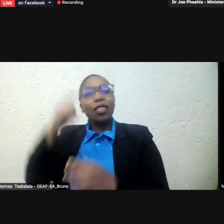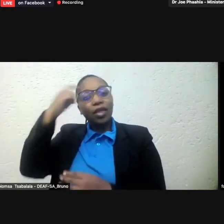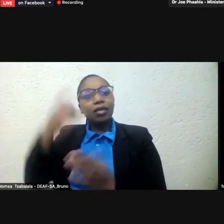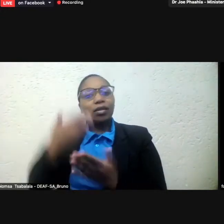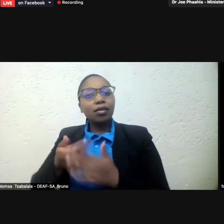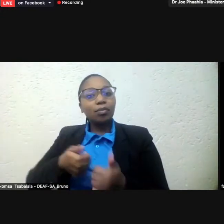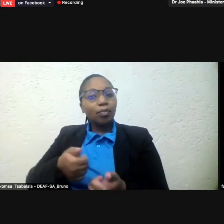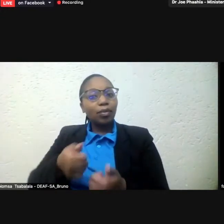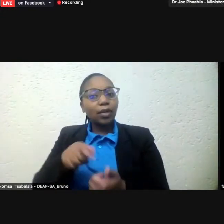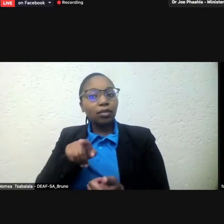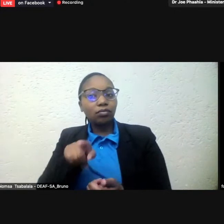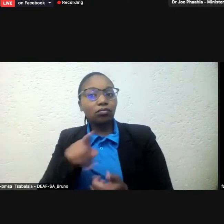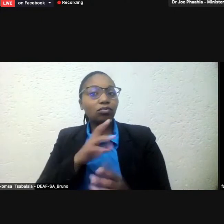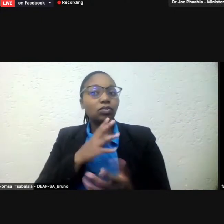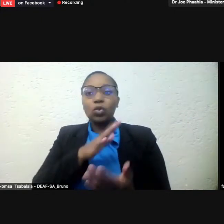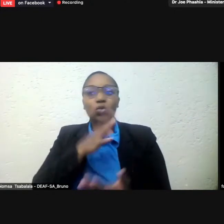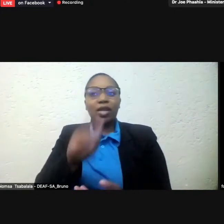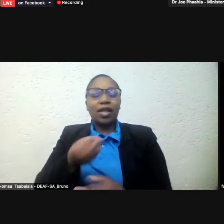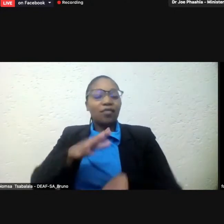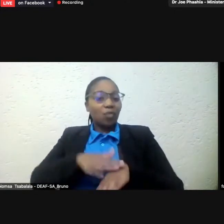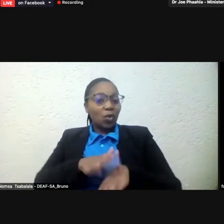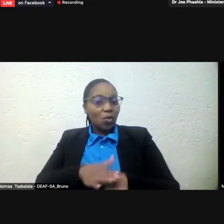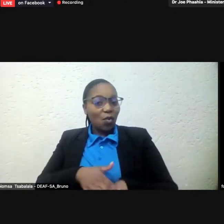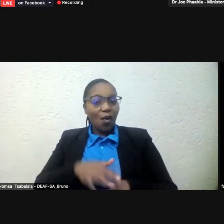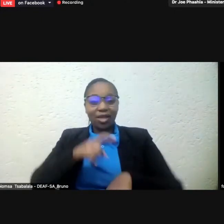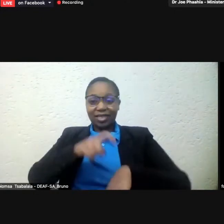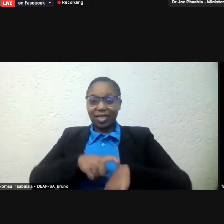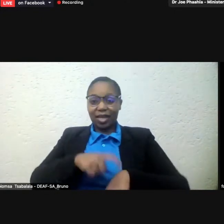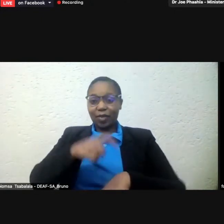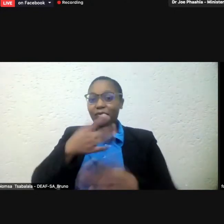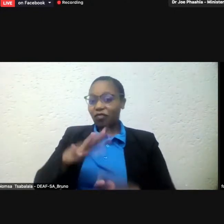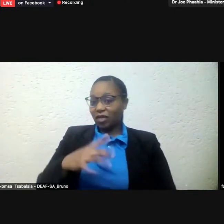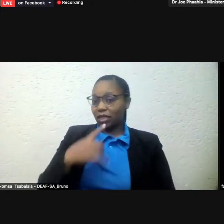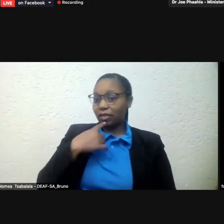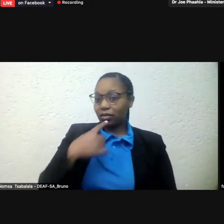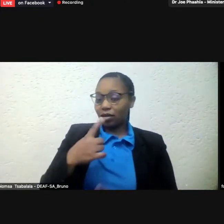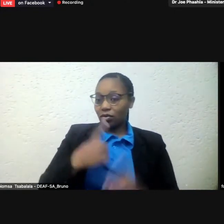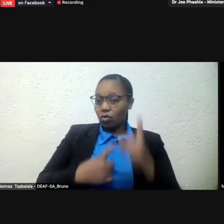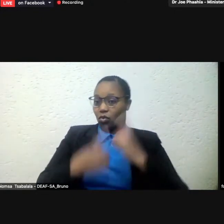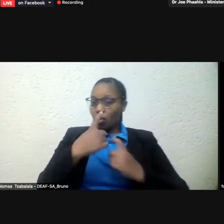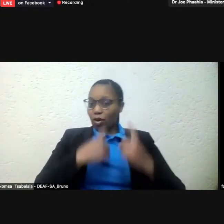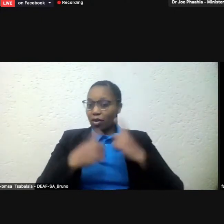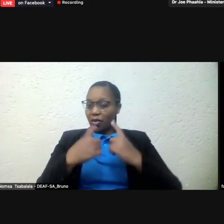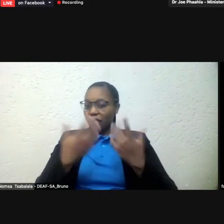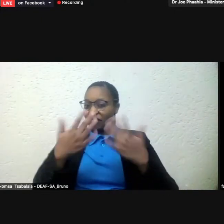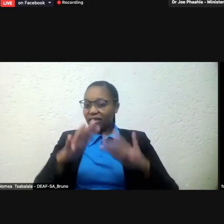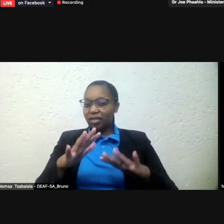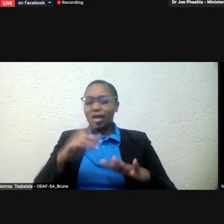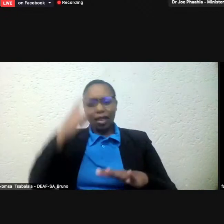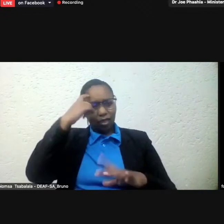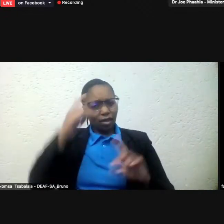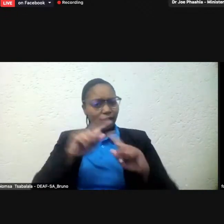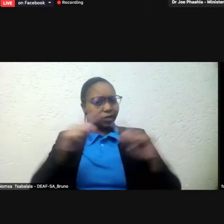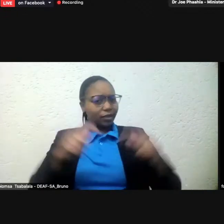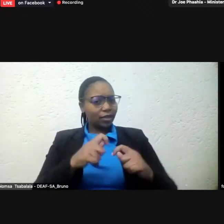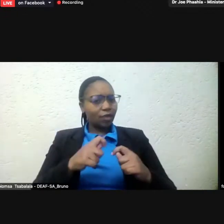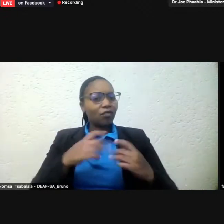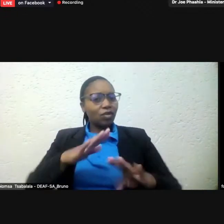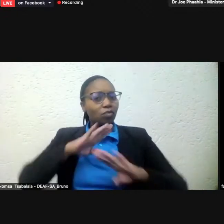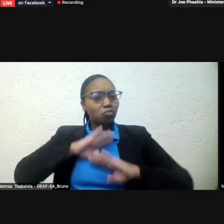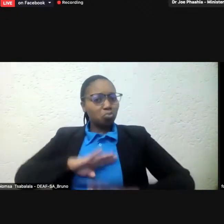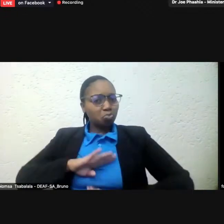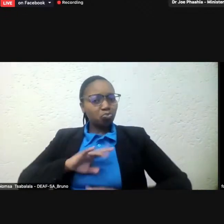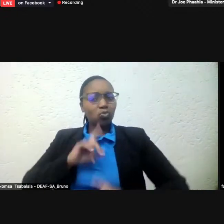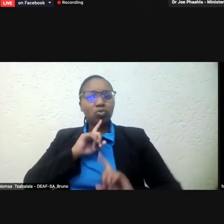time. I'm sure that, I think you were saying those were the last. I think the team has dealt with everything.